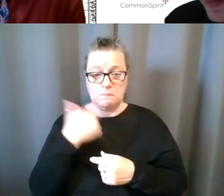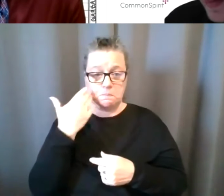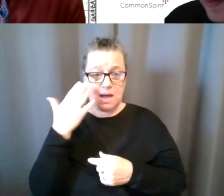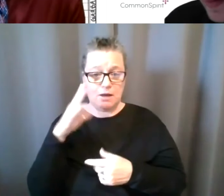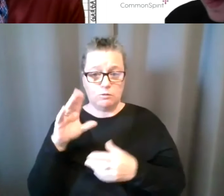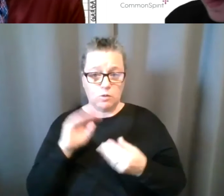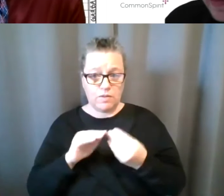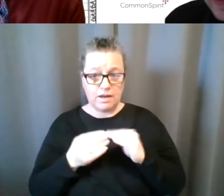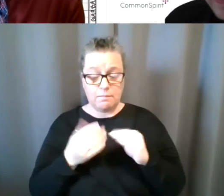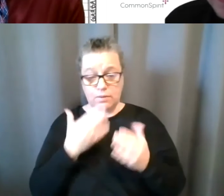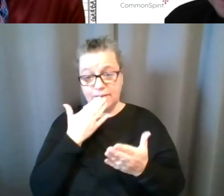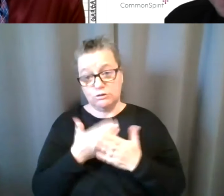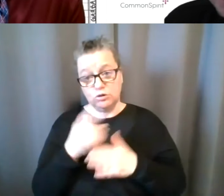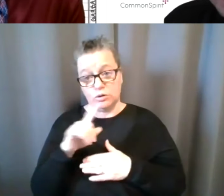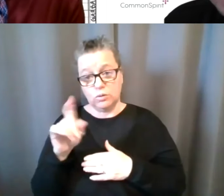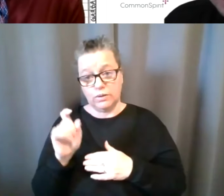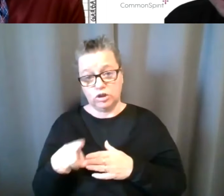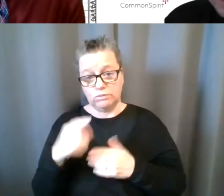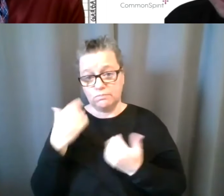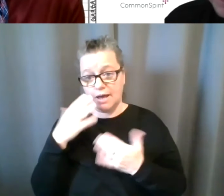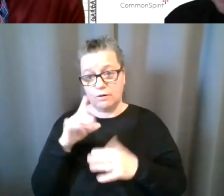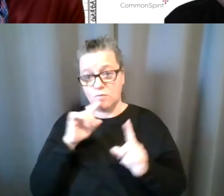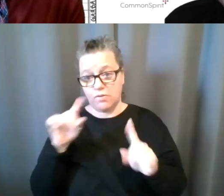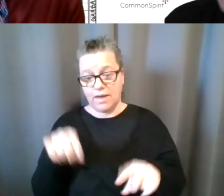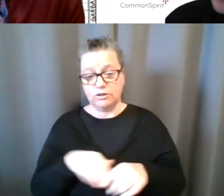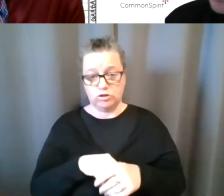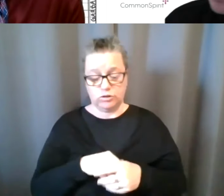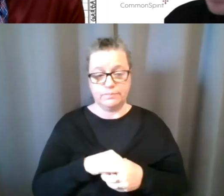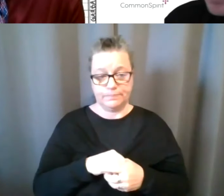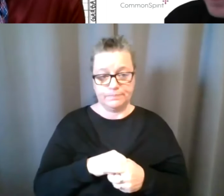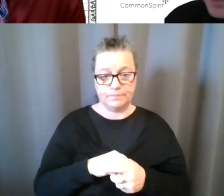number, but it's a good question. I don't know that answer. It's a good question.